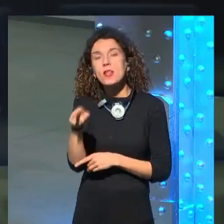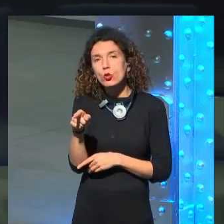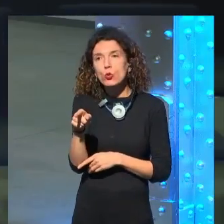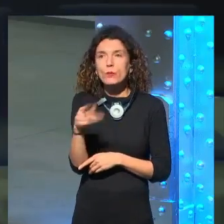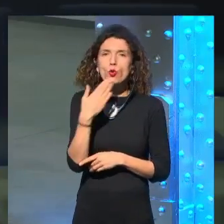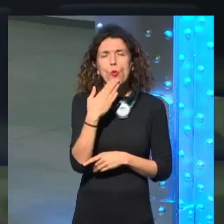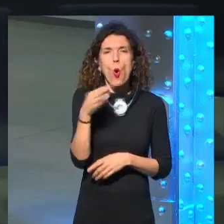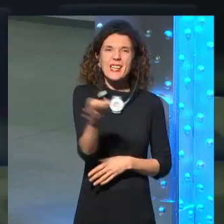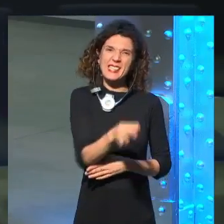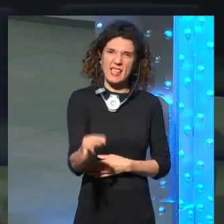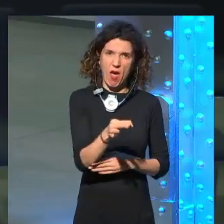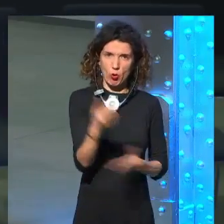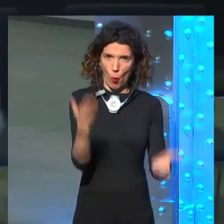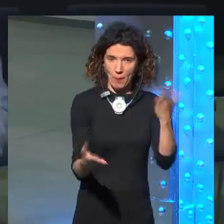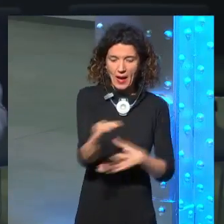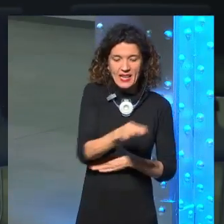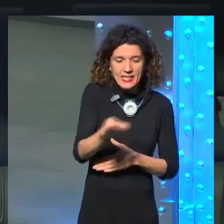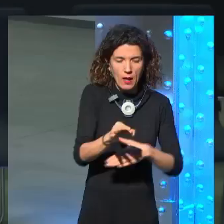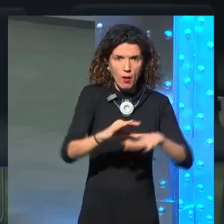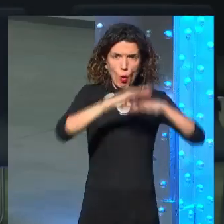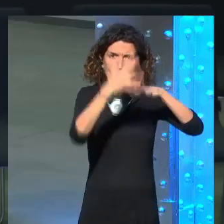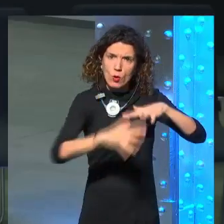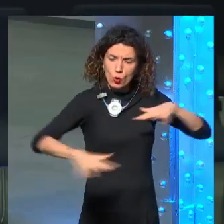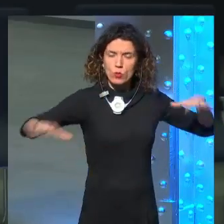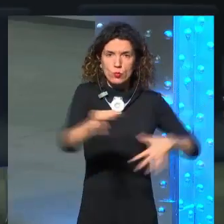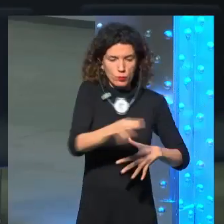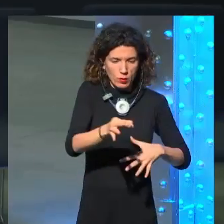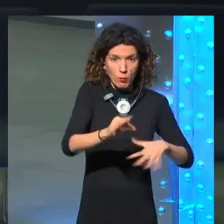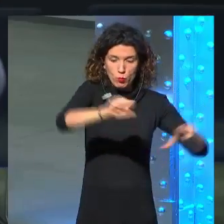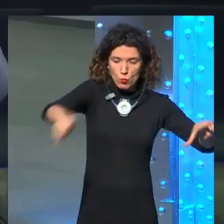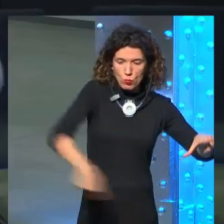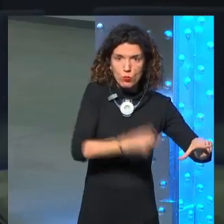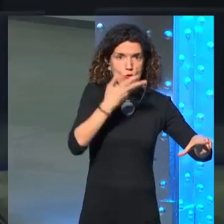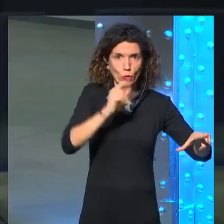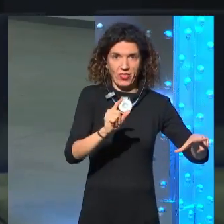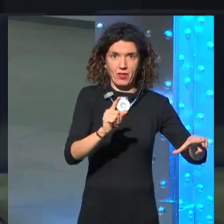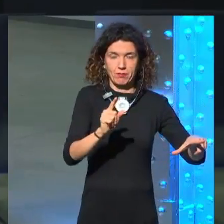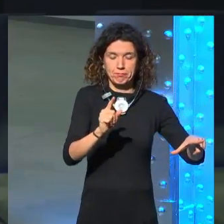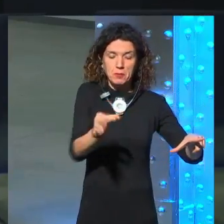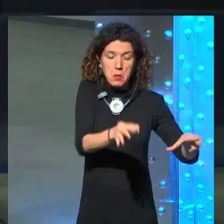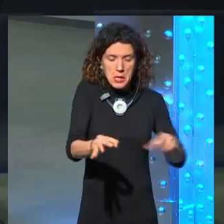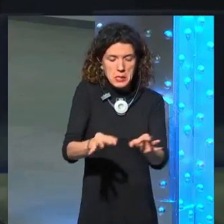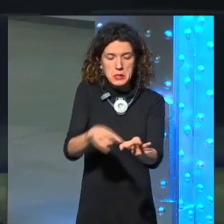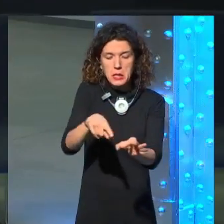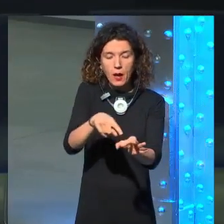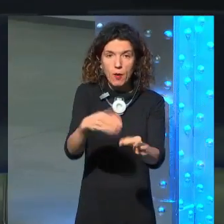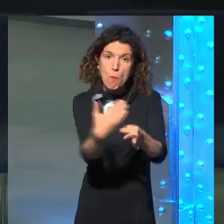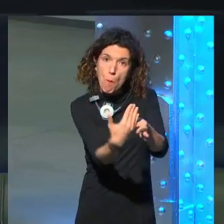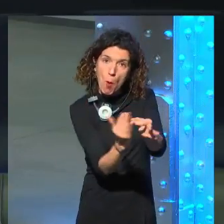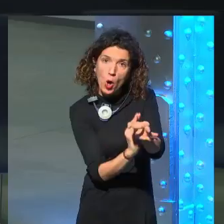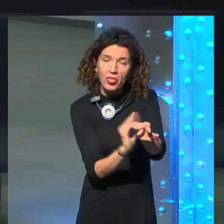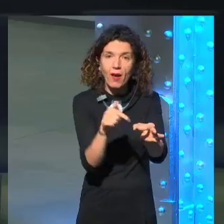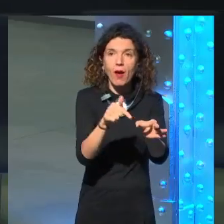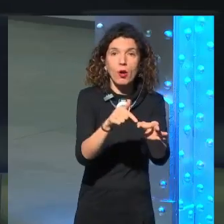Spanish physics, which is said that knowledge is like an island in an